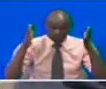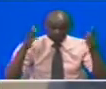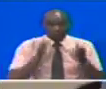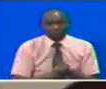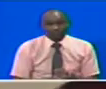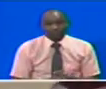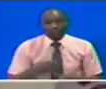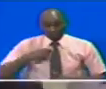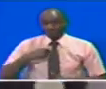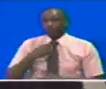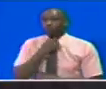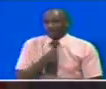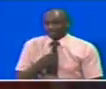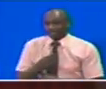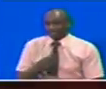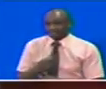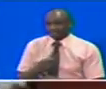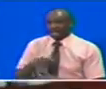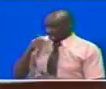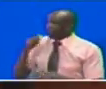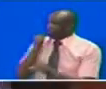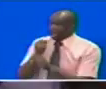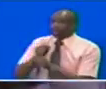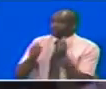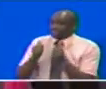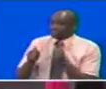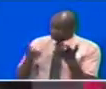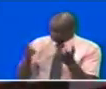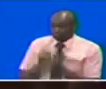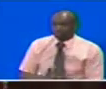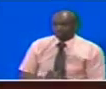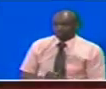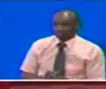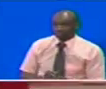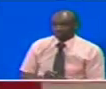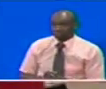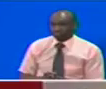Bas, mimi nataka tufanya hiyo kazi ingine ambayo umetuleta hapa.